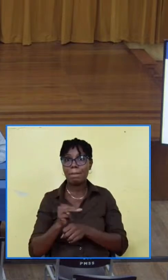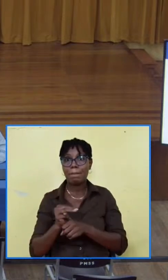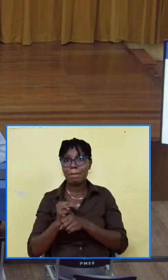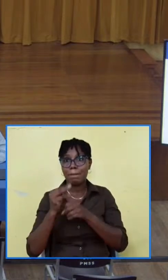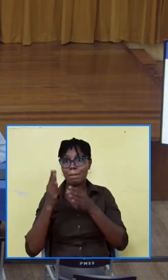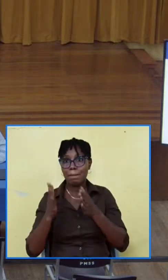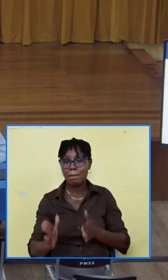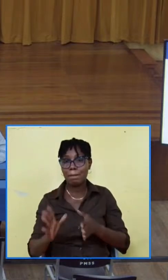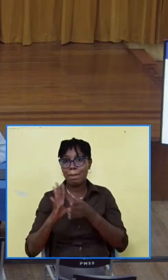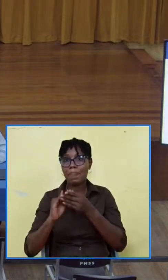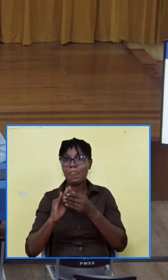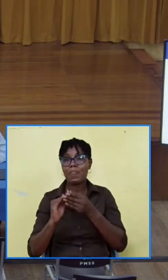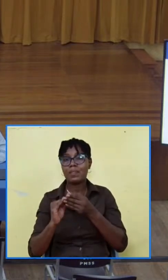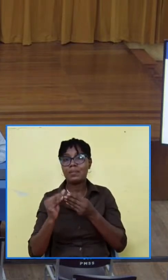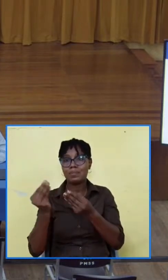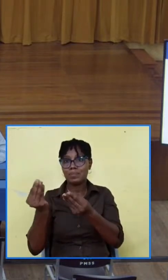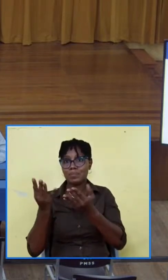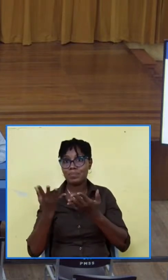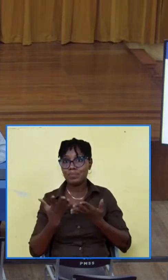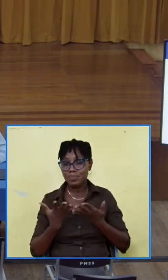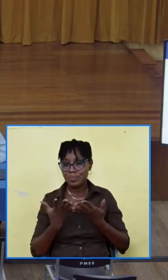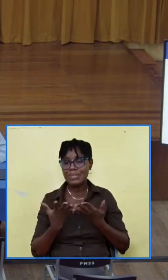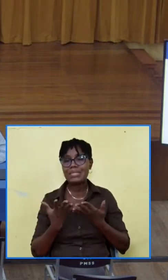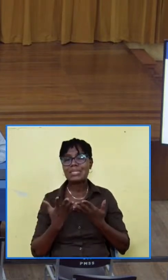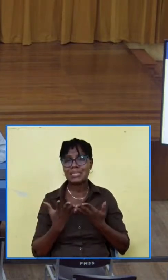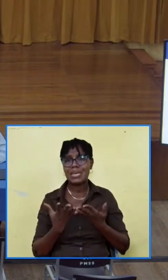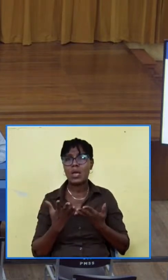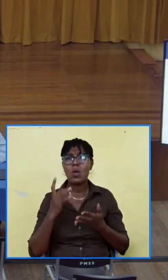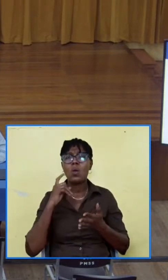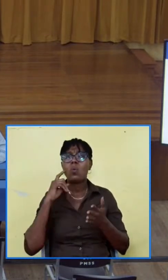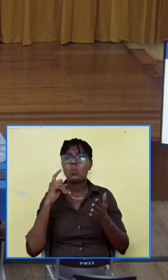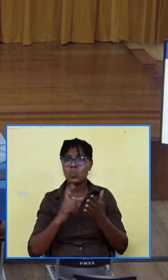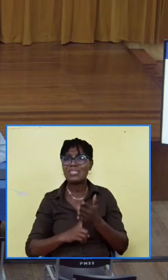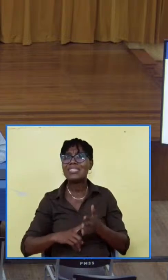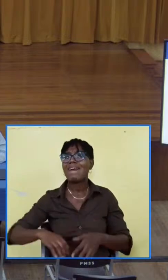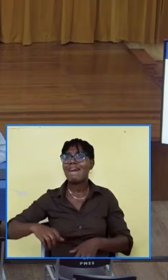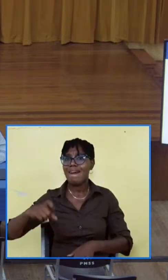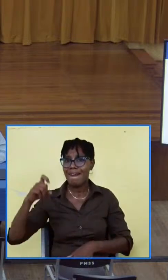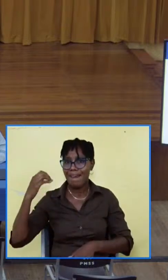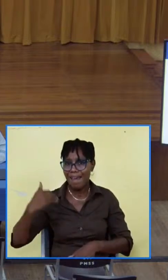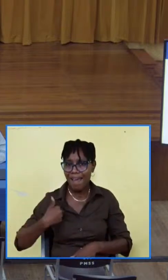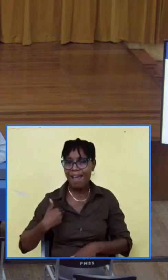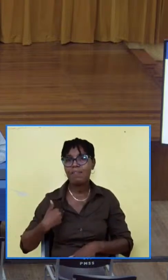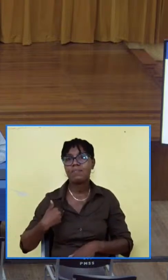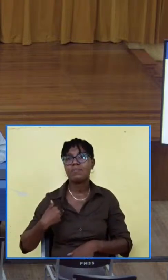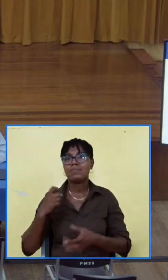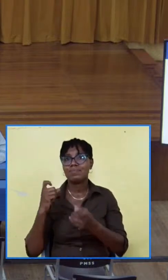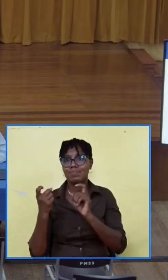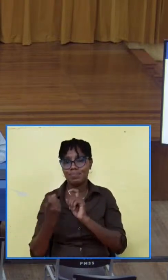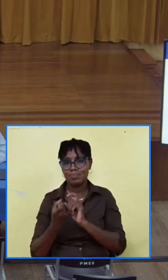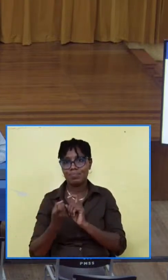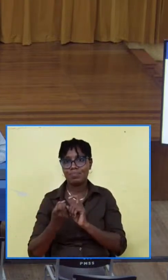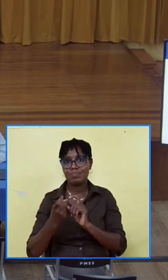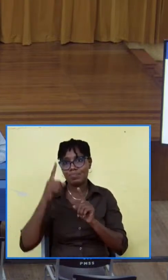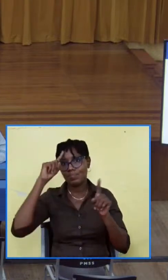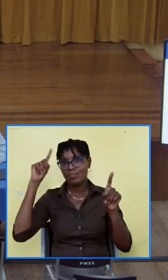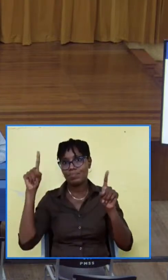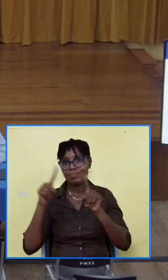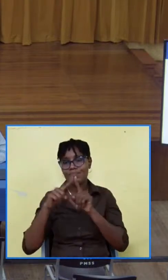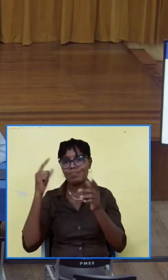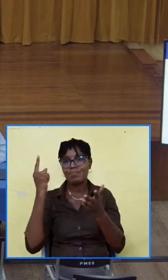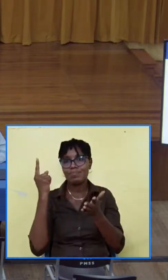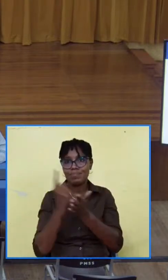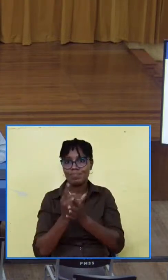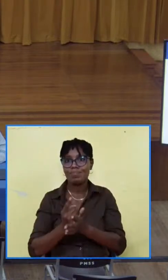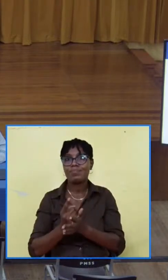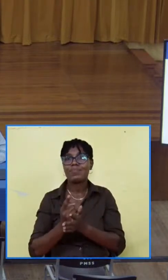both cases they recognize they have to make changes. And in fact, the revisions to the Public Contracts Labor Clause Act are currently